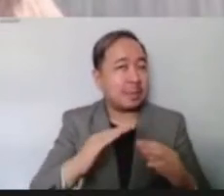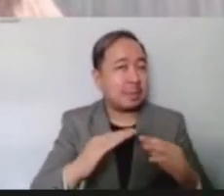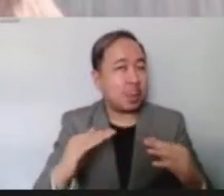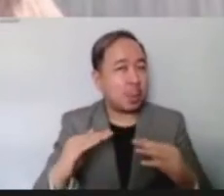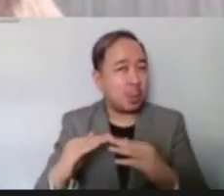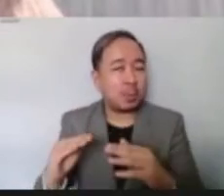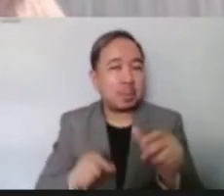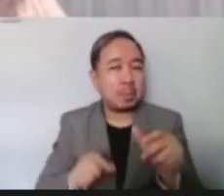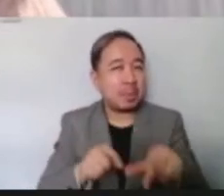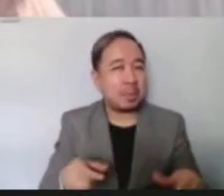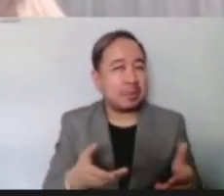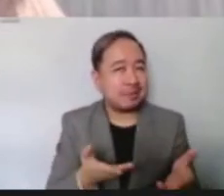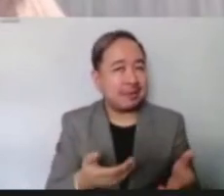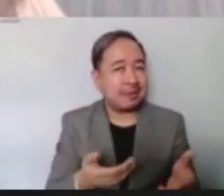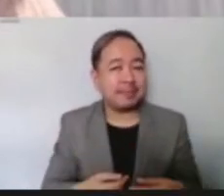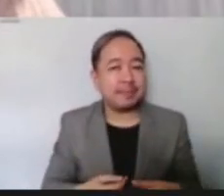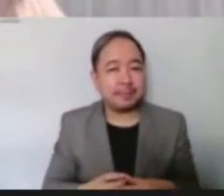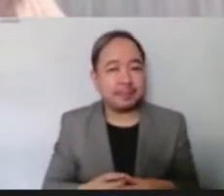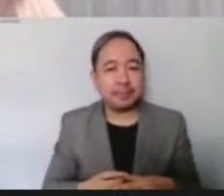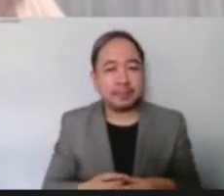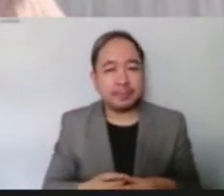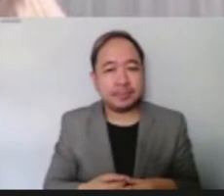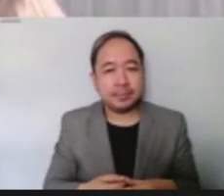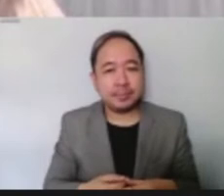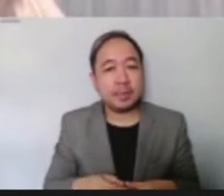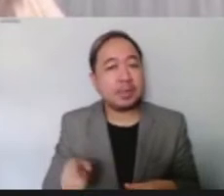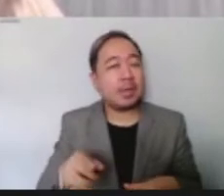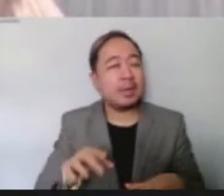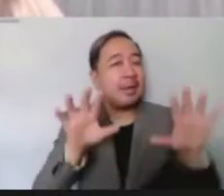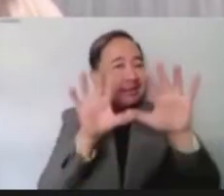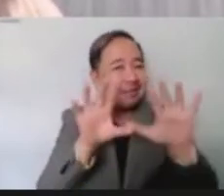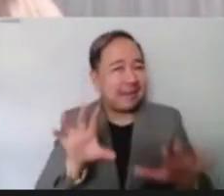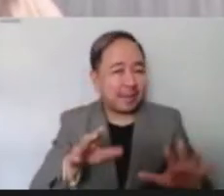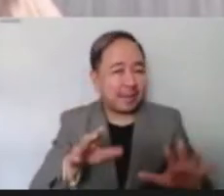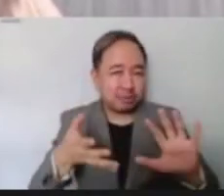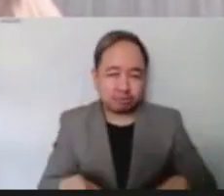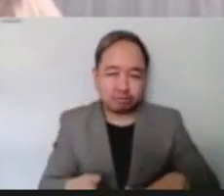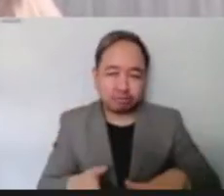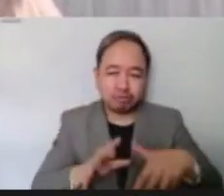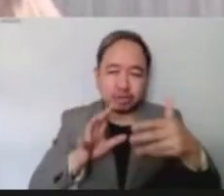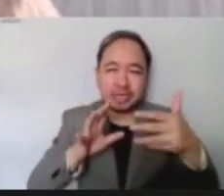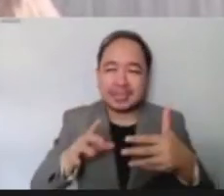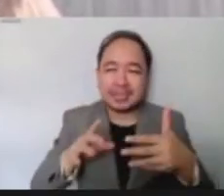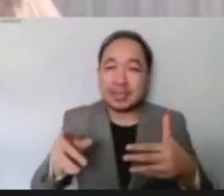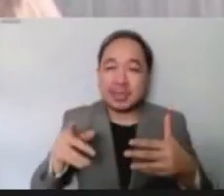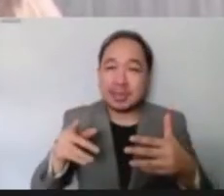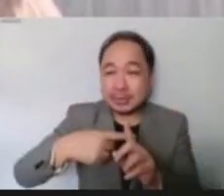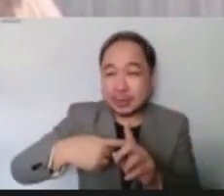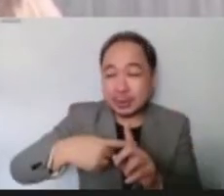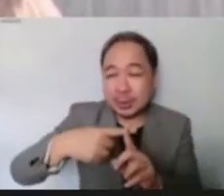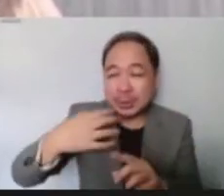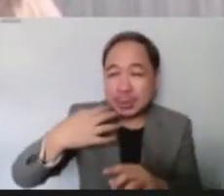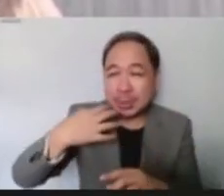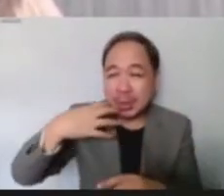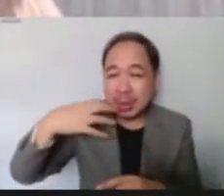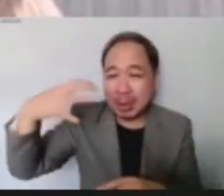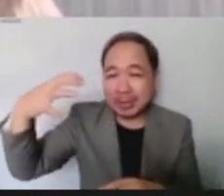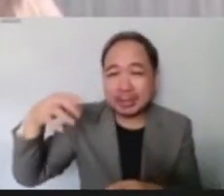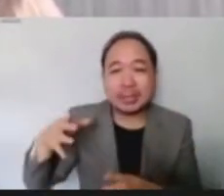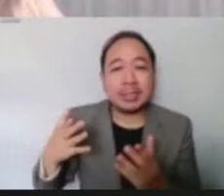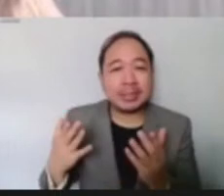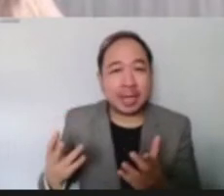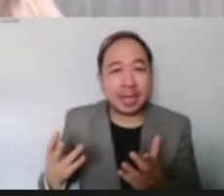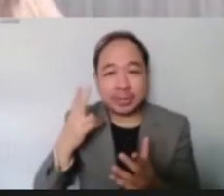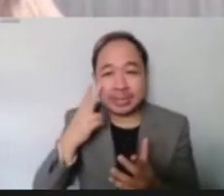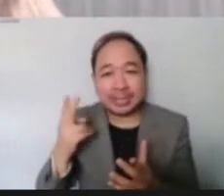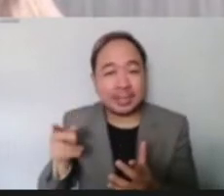temperature because of climate change tea started growing in meghalaya this is positive integration and